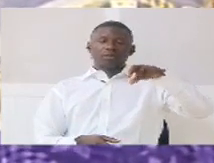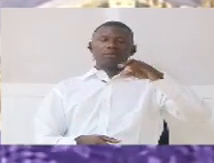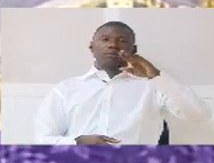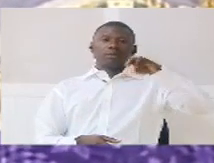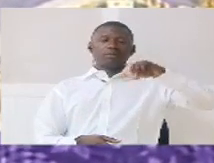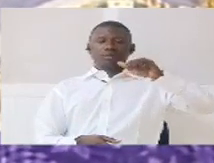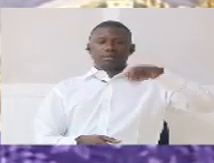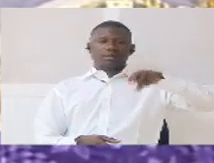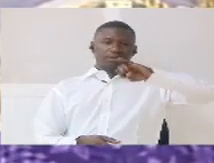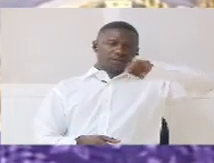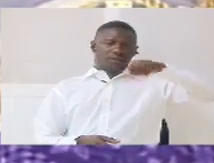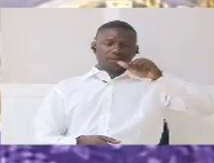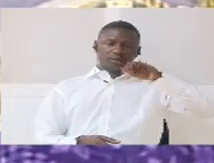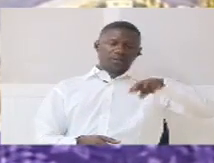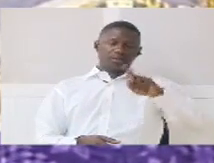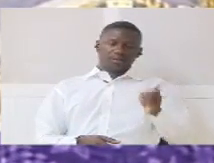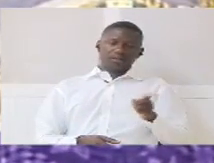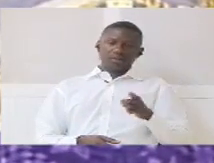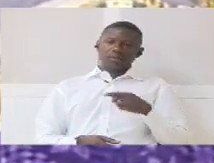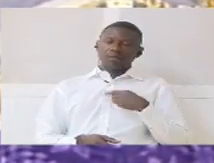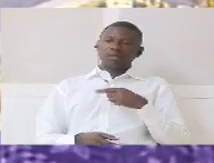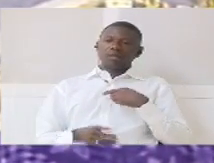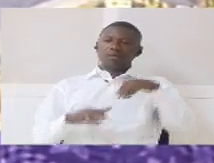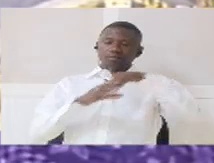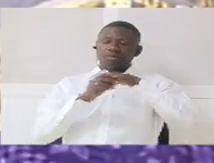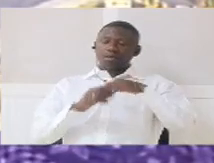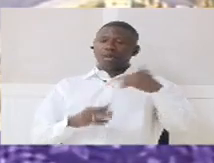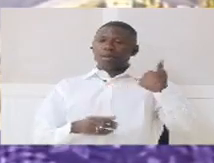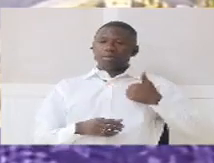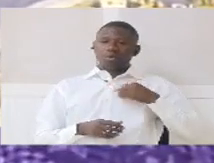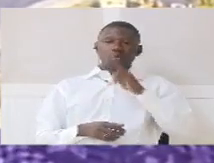He was amongst those that were pardoned by the government.